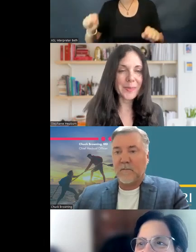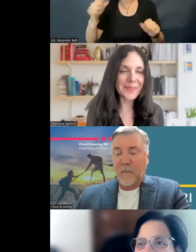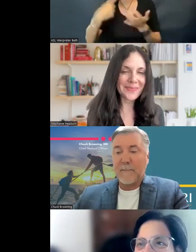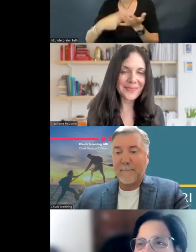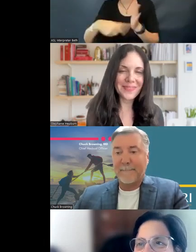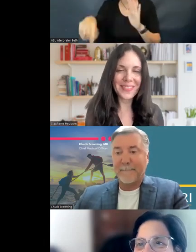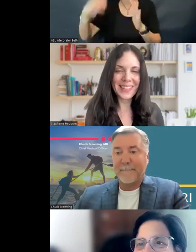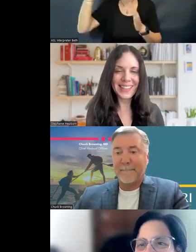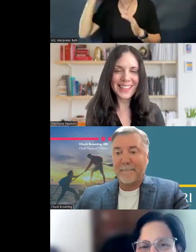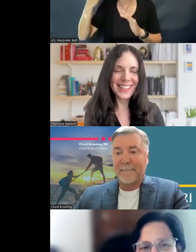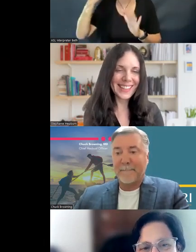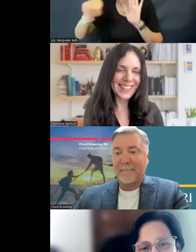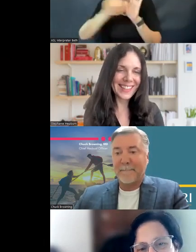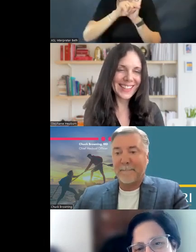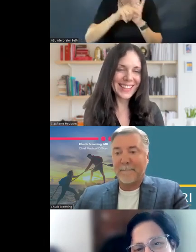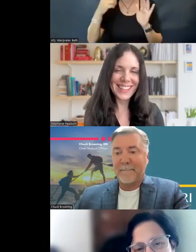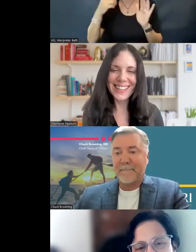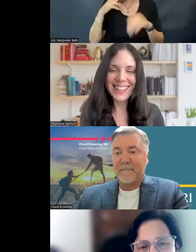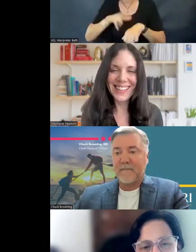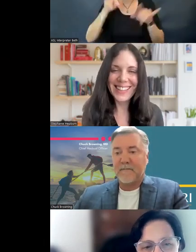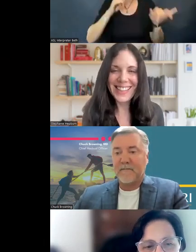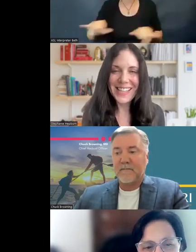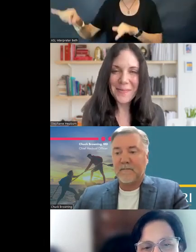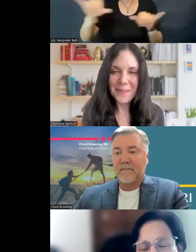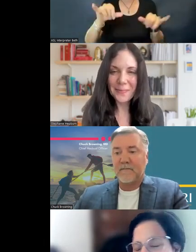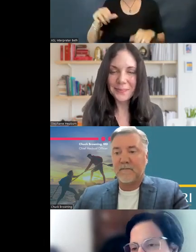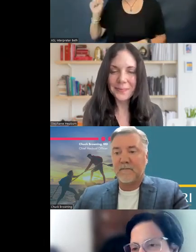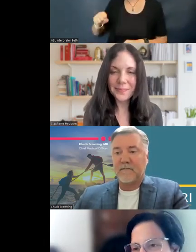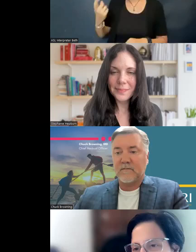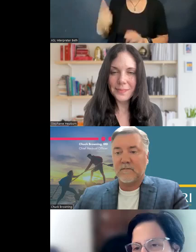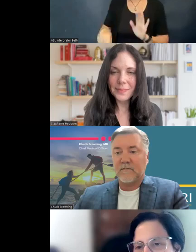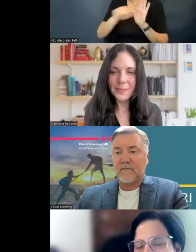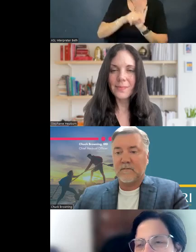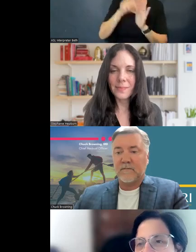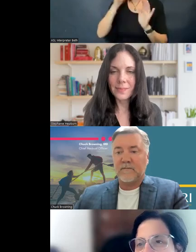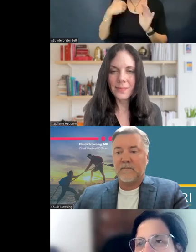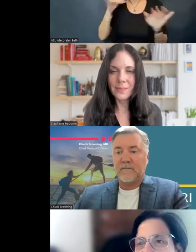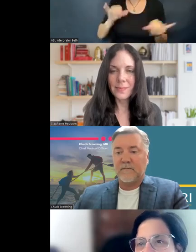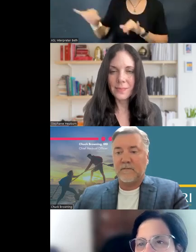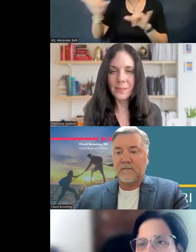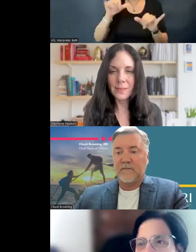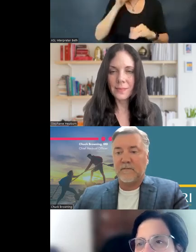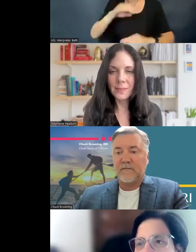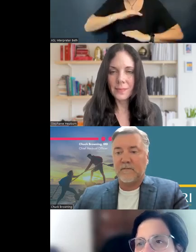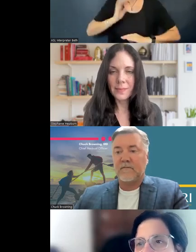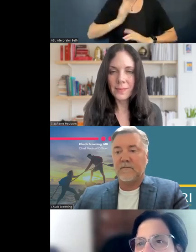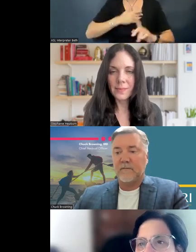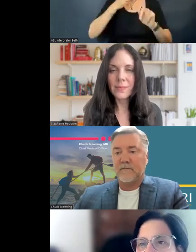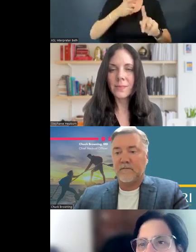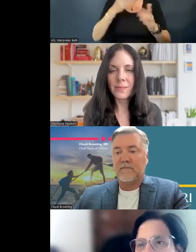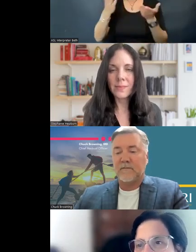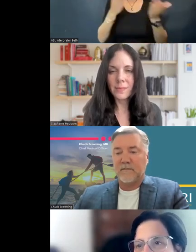that can help? Yeah, sure. I mean, one of the pitfalls of not having standards is we won't meet our goal of serving